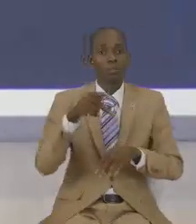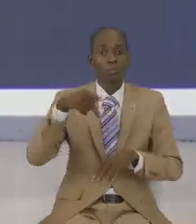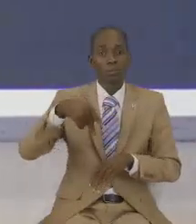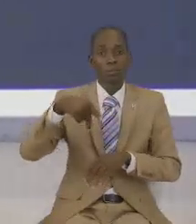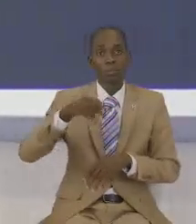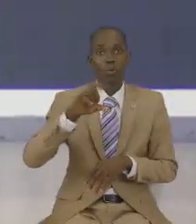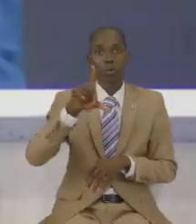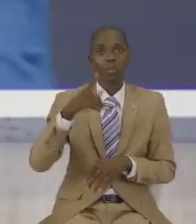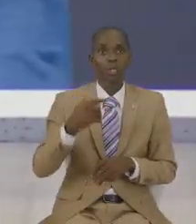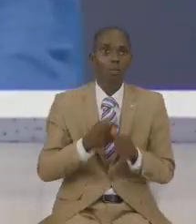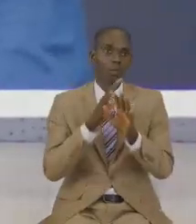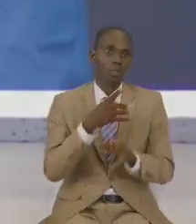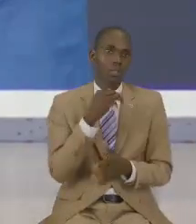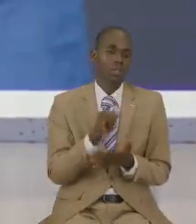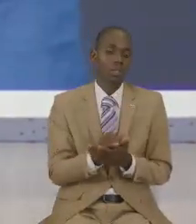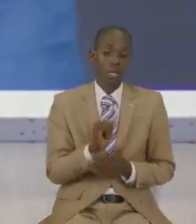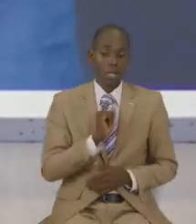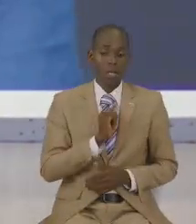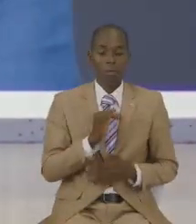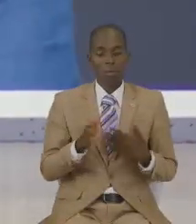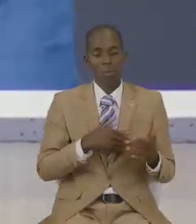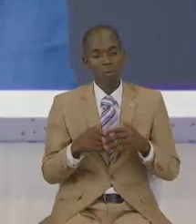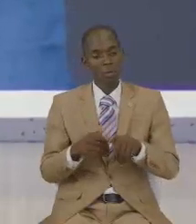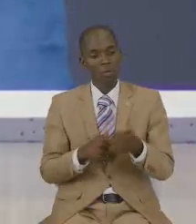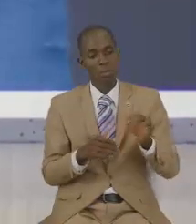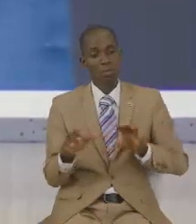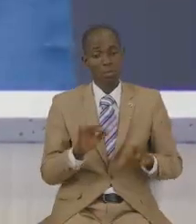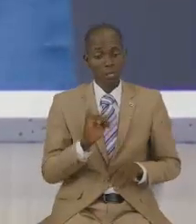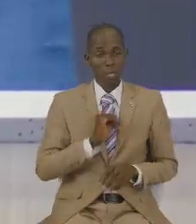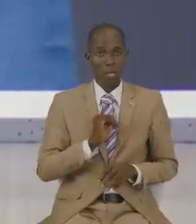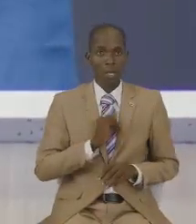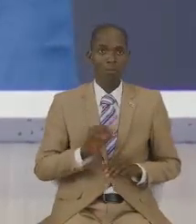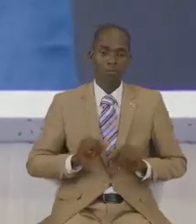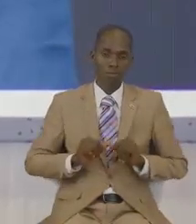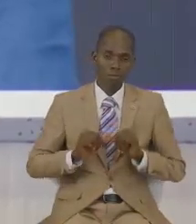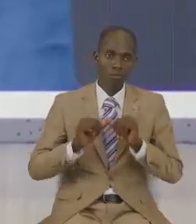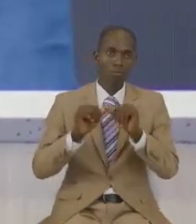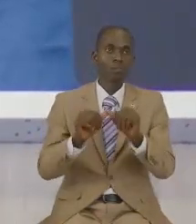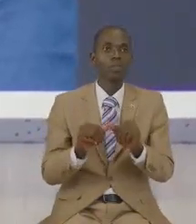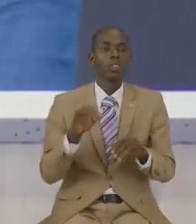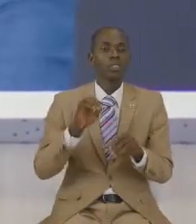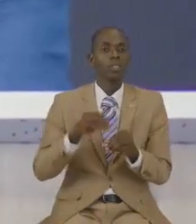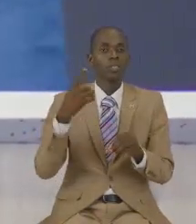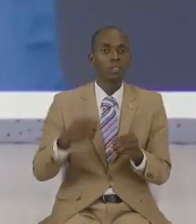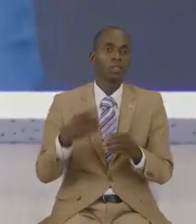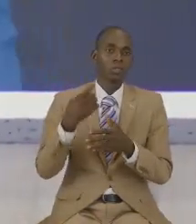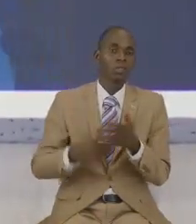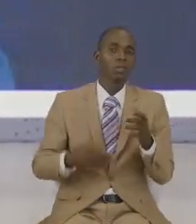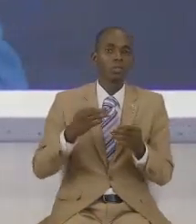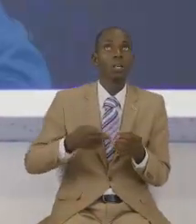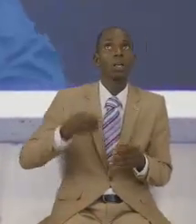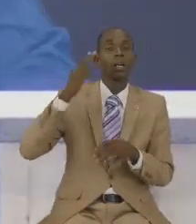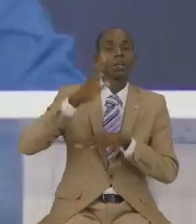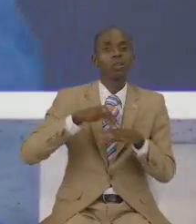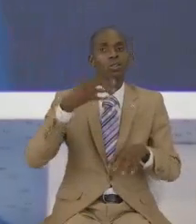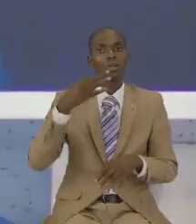I, whatever others do, I press toward the mark of the prize of the high calling of